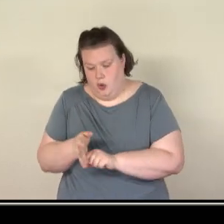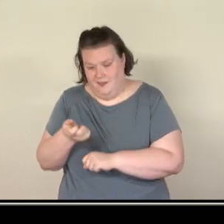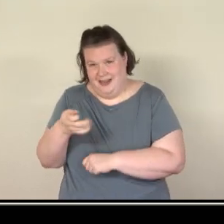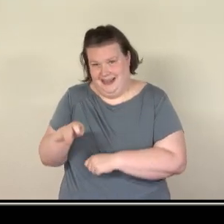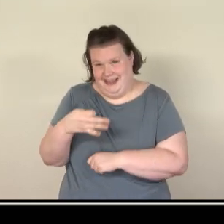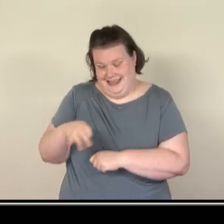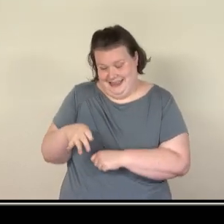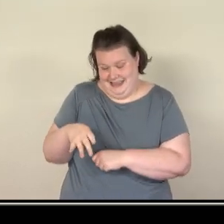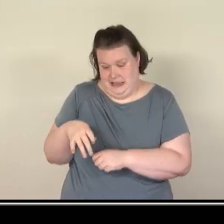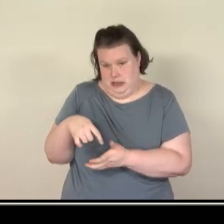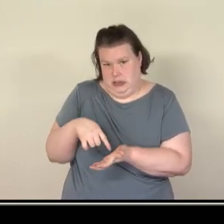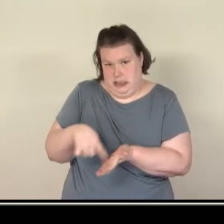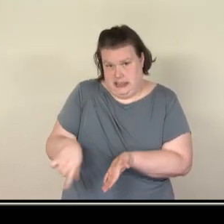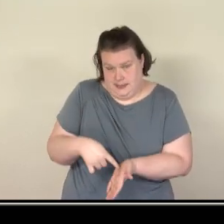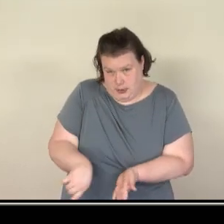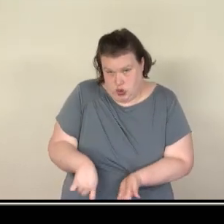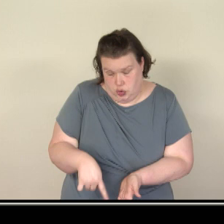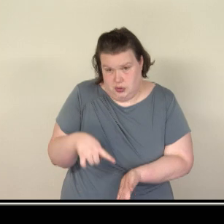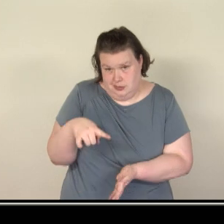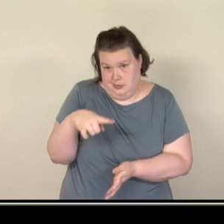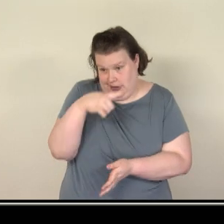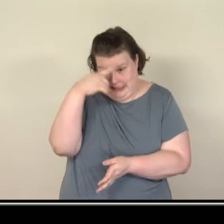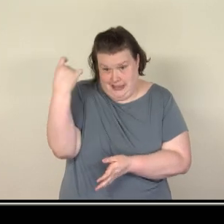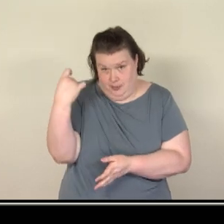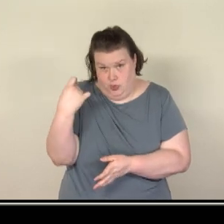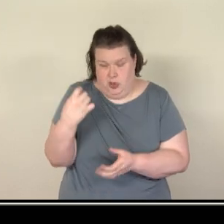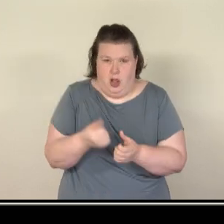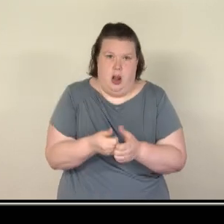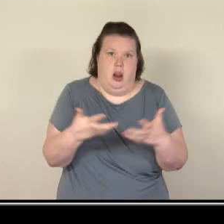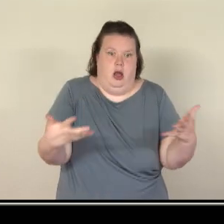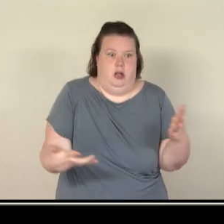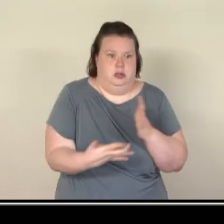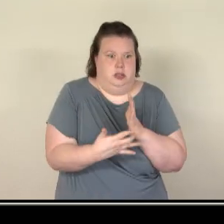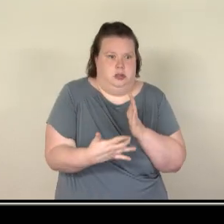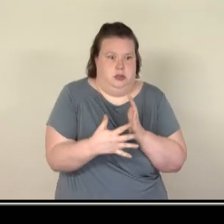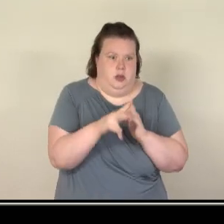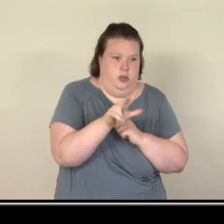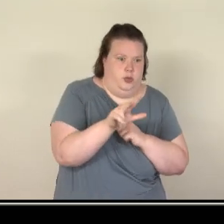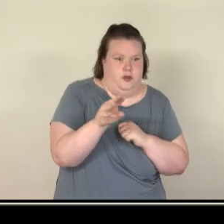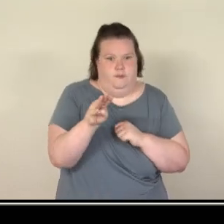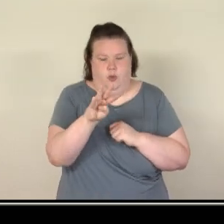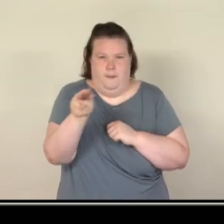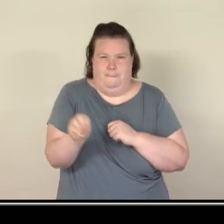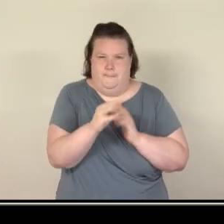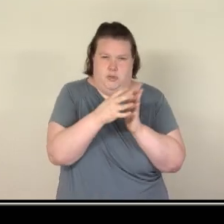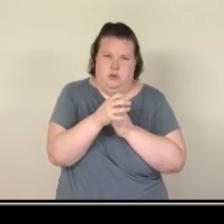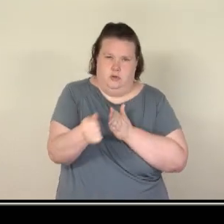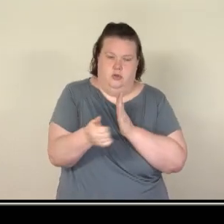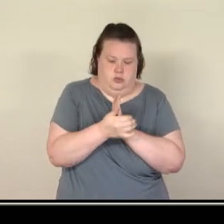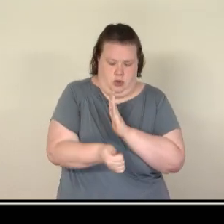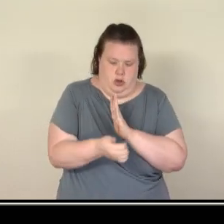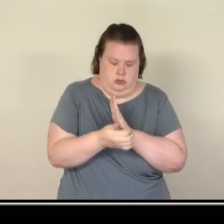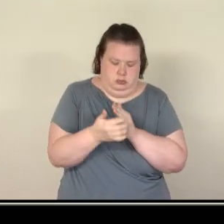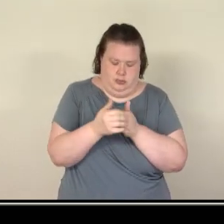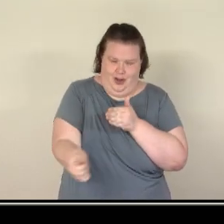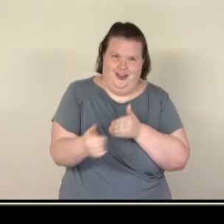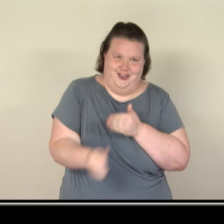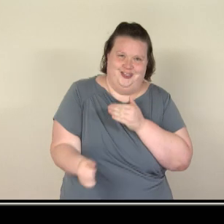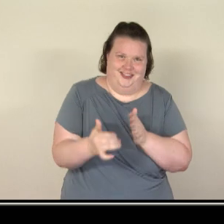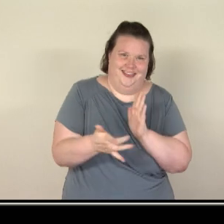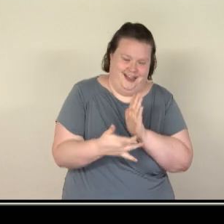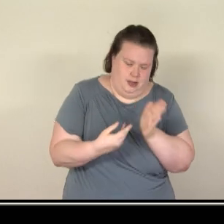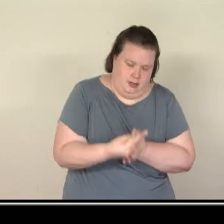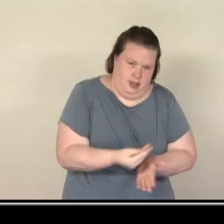that summer, and we had a lot of technology. We had about $3 or $4 million worth of technology purchases we did that